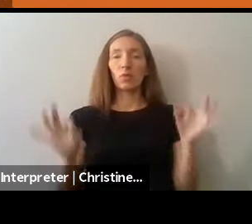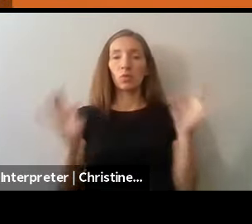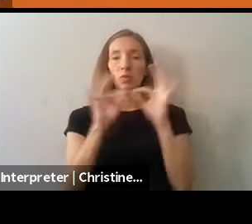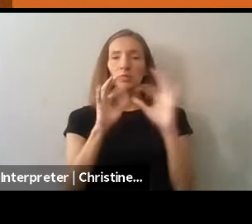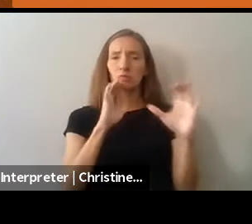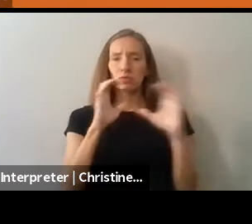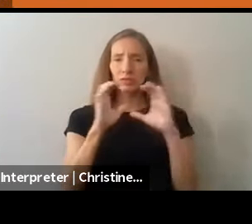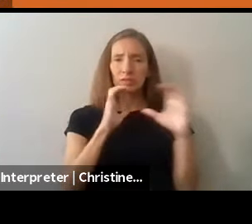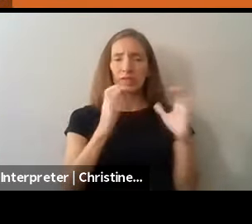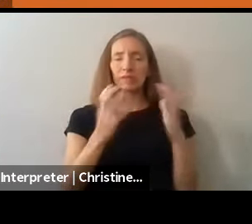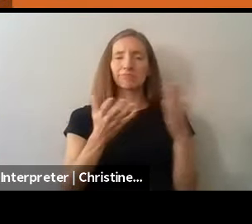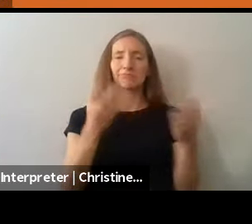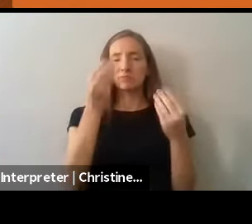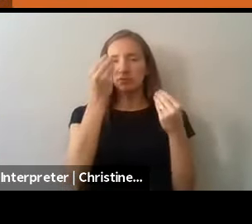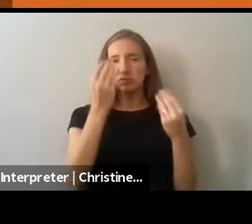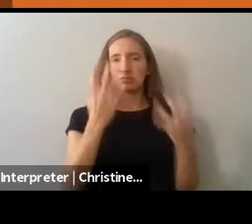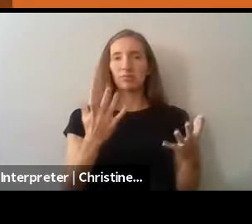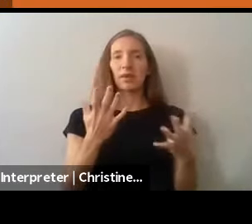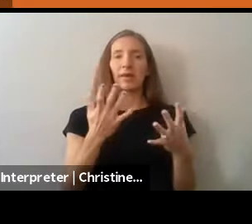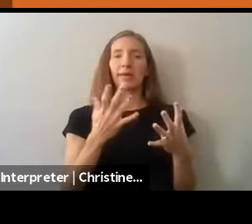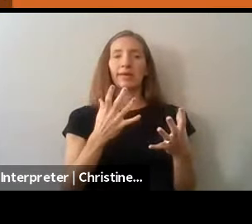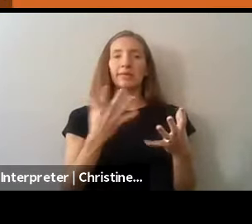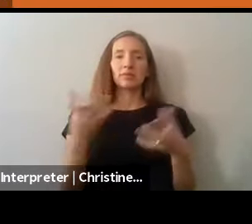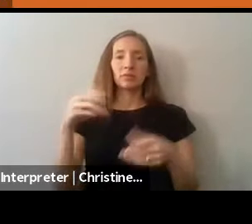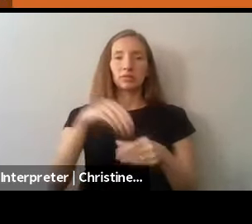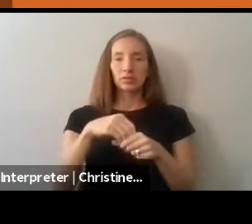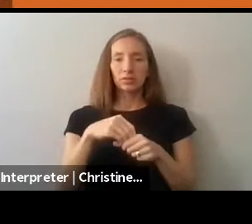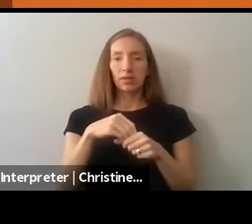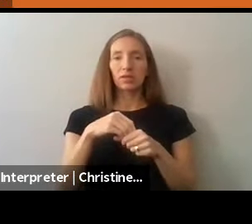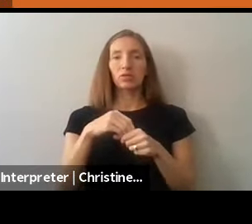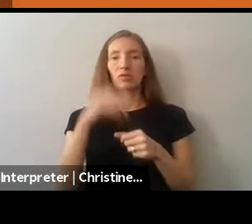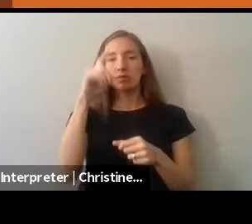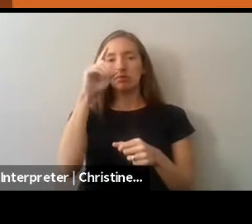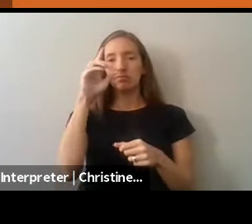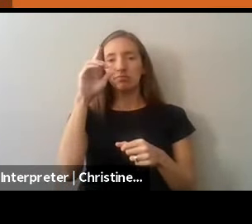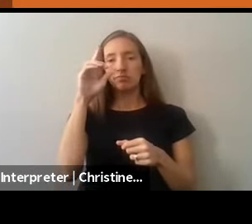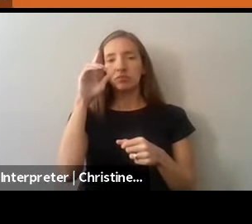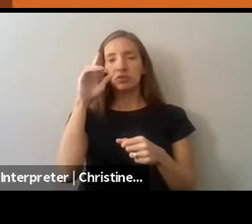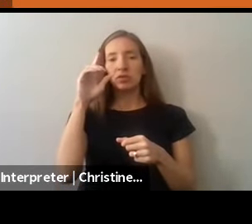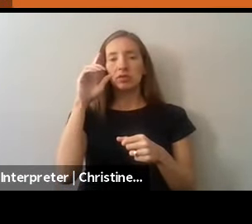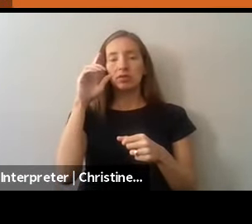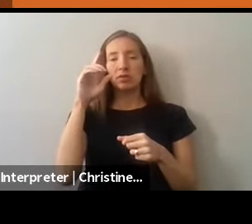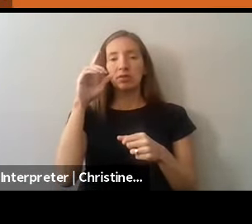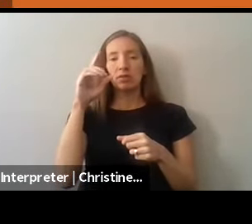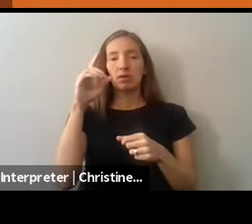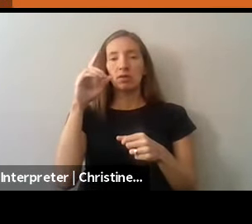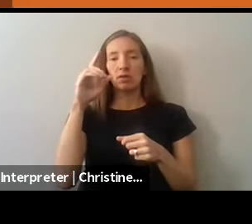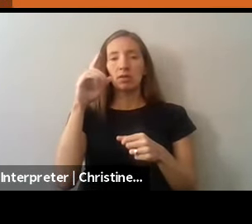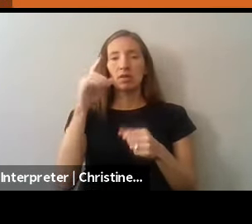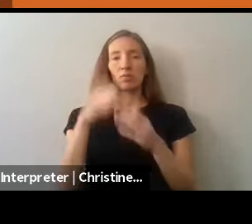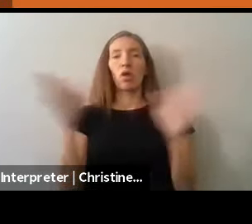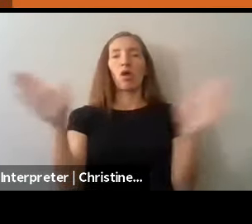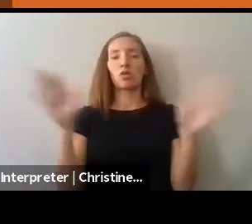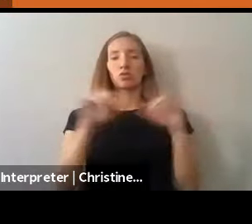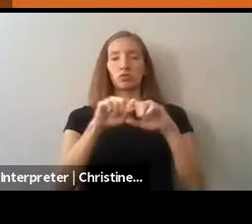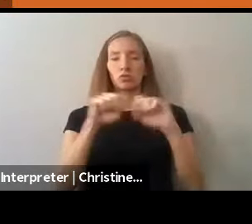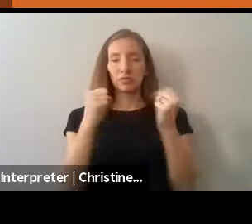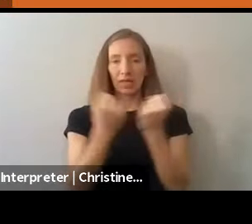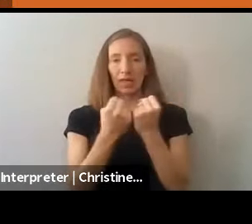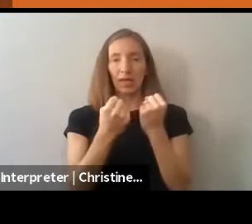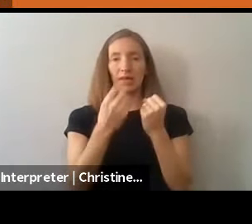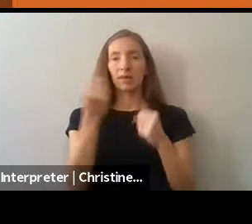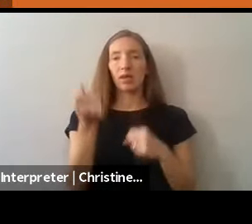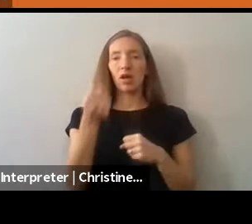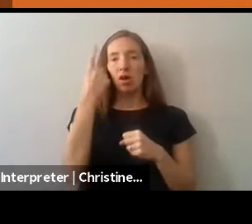communication and information and engaging the broader society in understanding the issue and seeing themselves as part of the